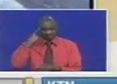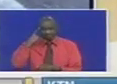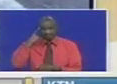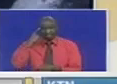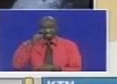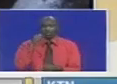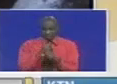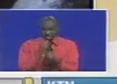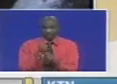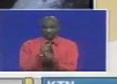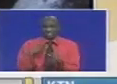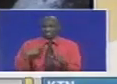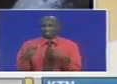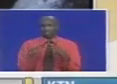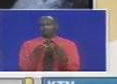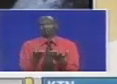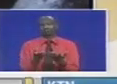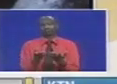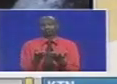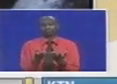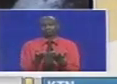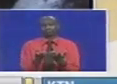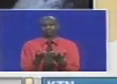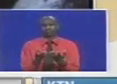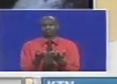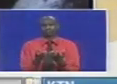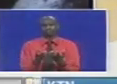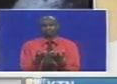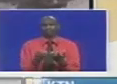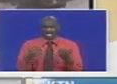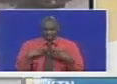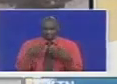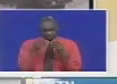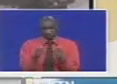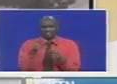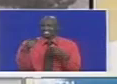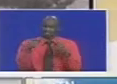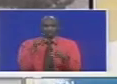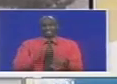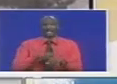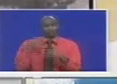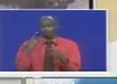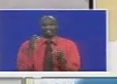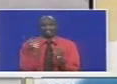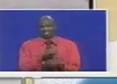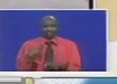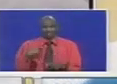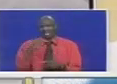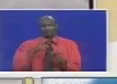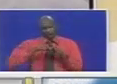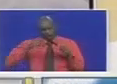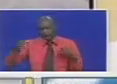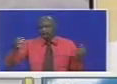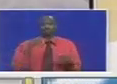what we are doing is really short-term intervention, and we have to address the long-term bit of it, and the government definitely